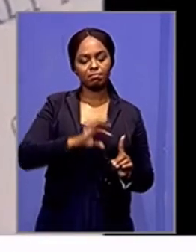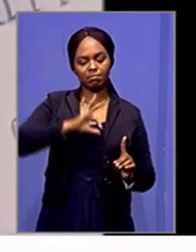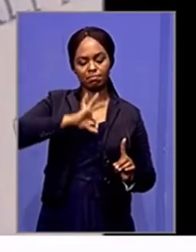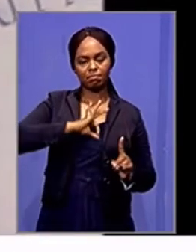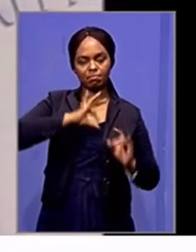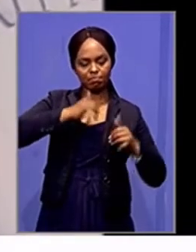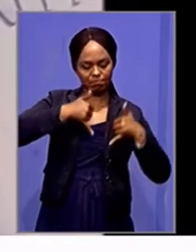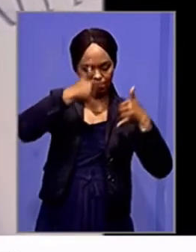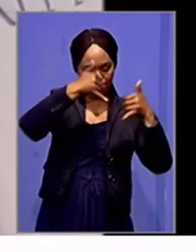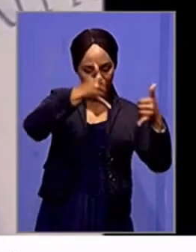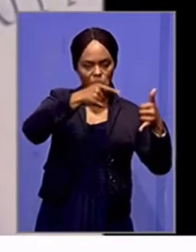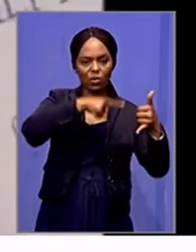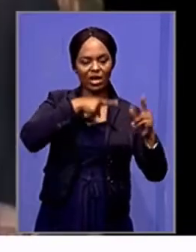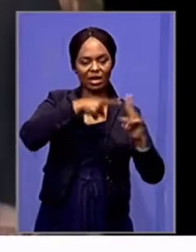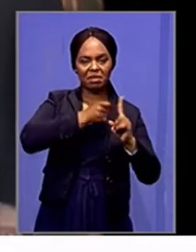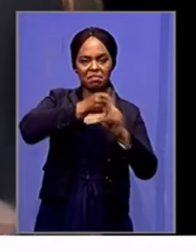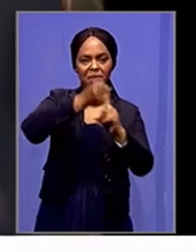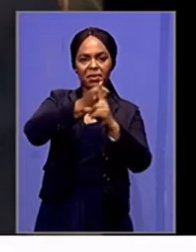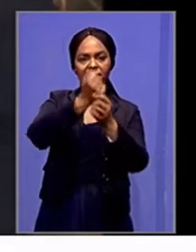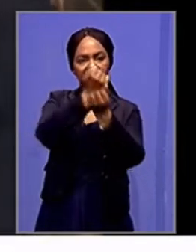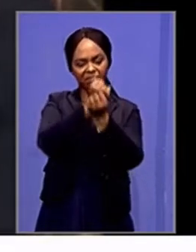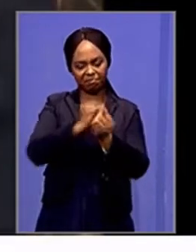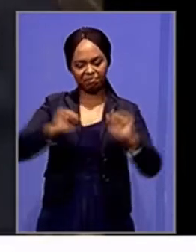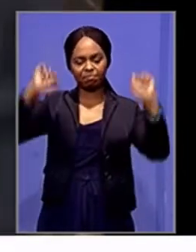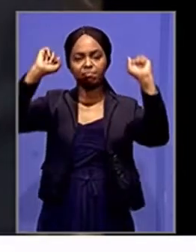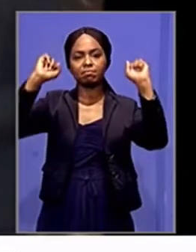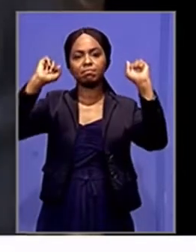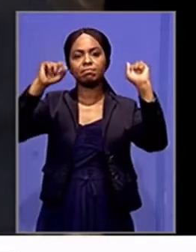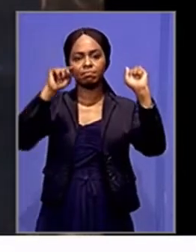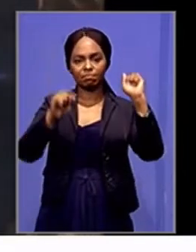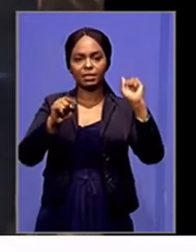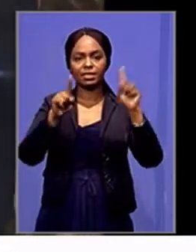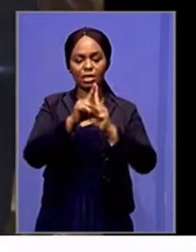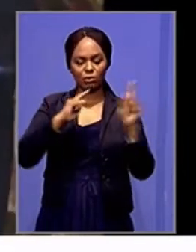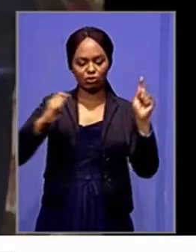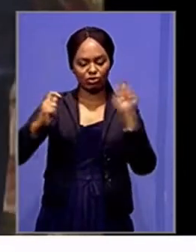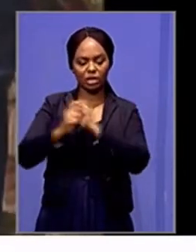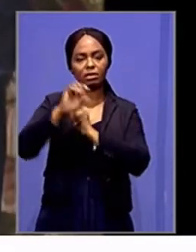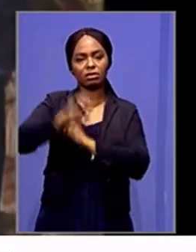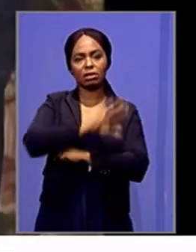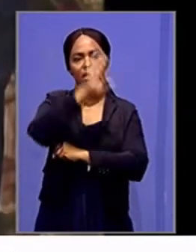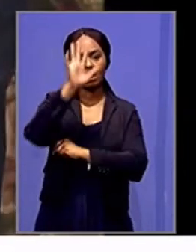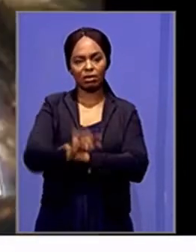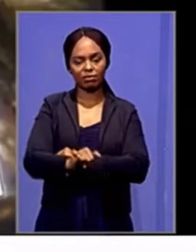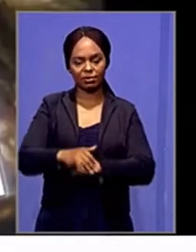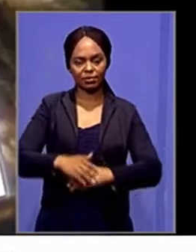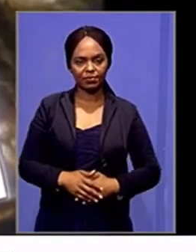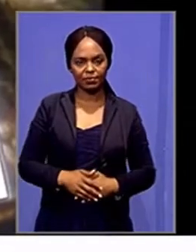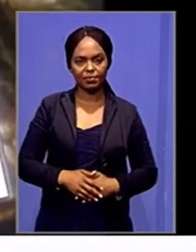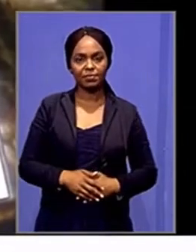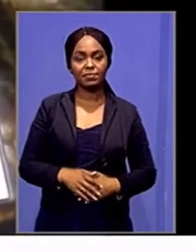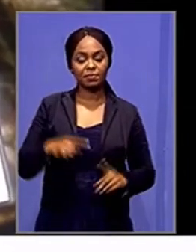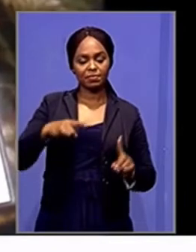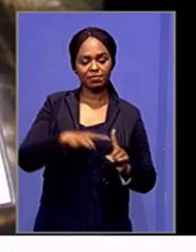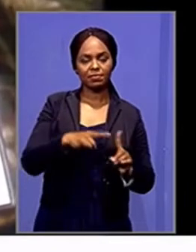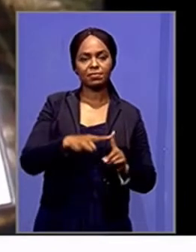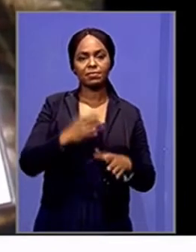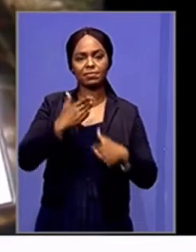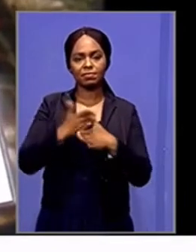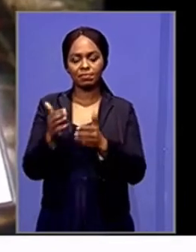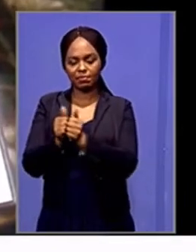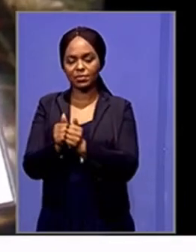gagwe sa go fedisa tlhaolele le go tlisa phetogo mo Afrika Borwa. O ne a aroganya kabo eno le mopresidente wa ntlha wa demokrasi